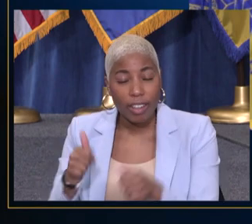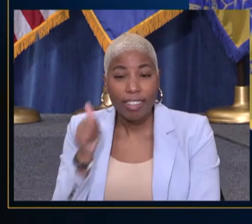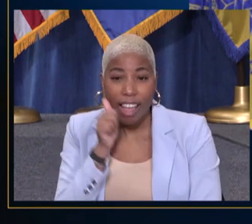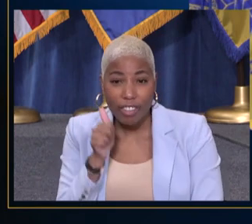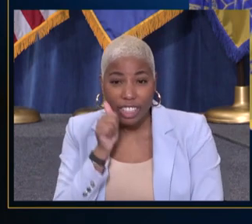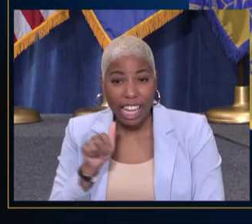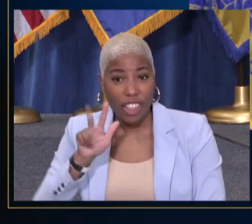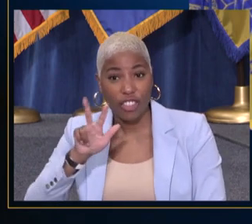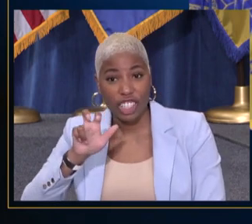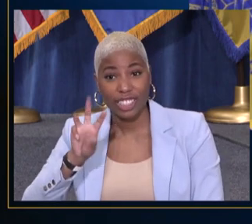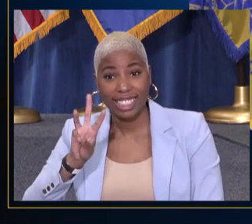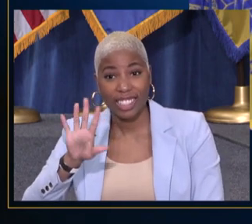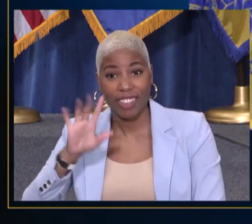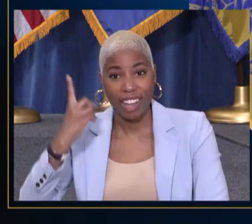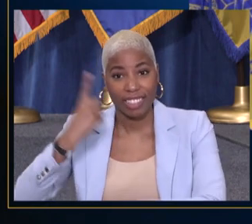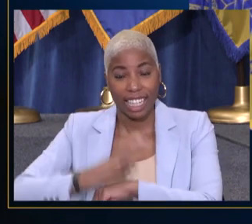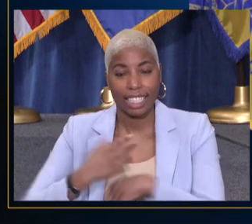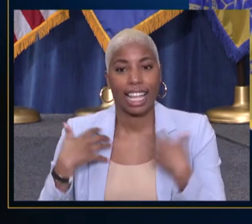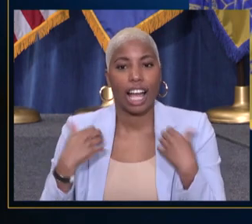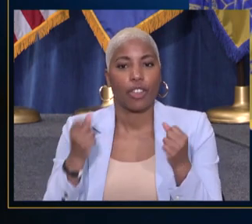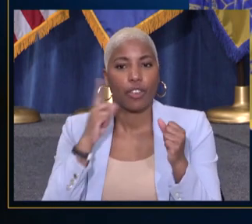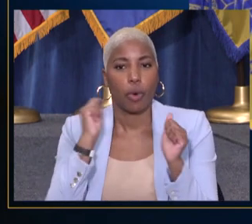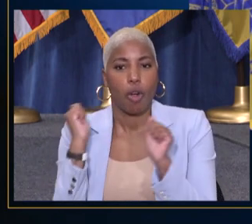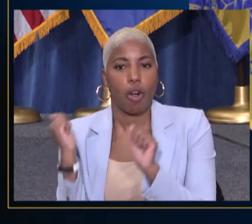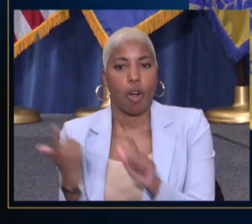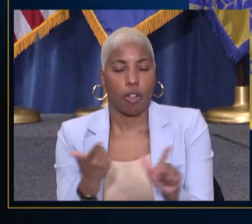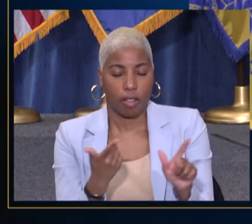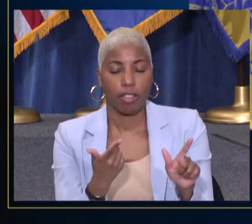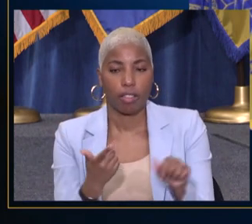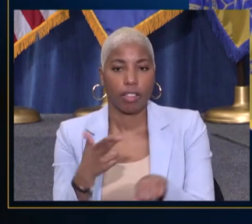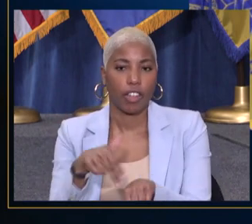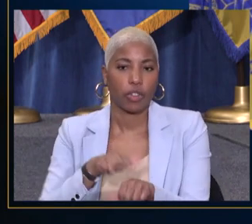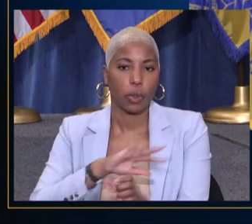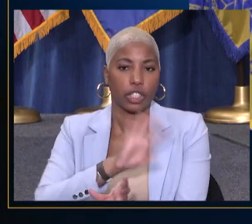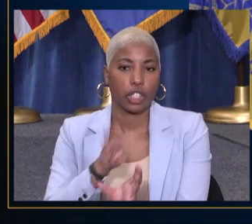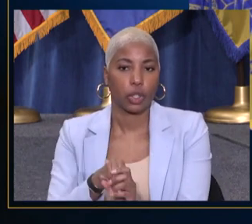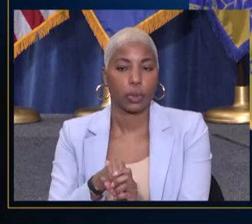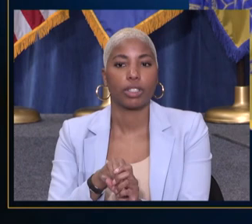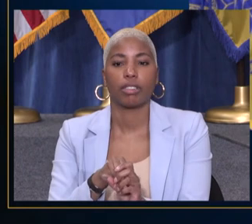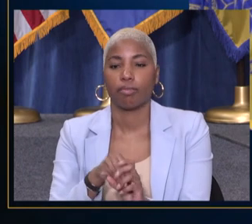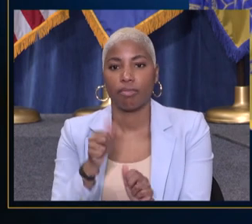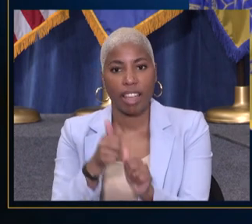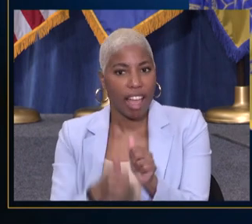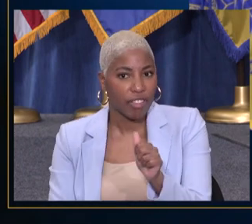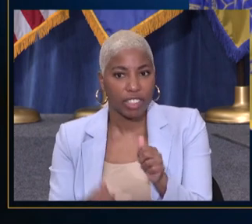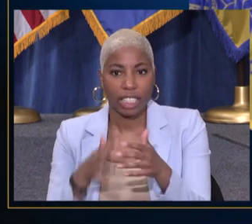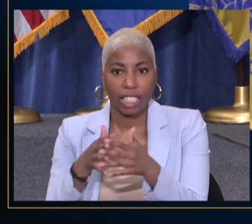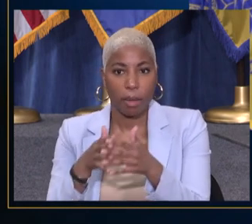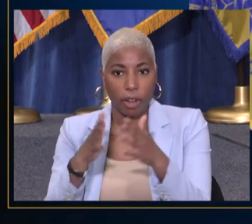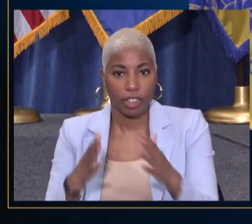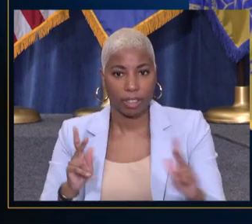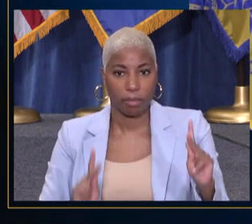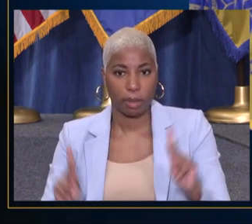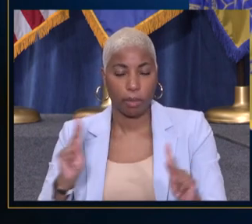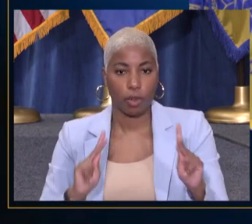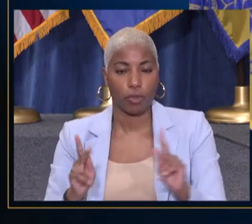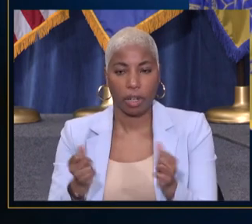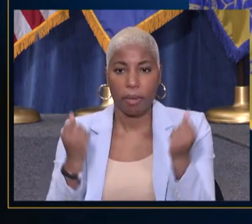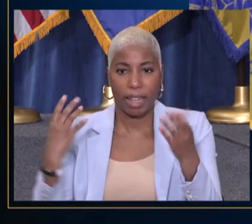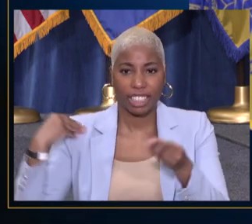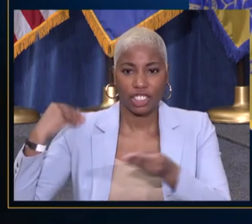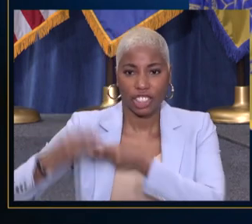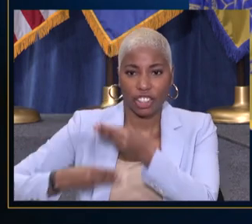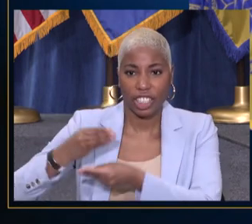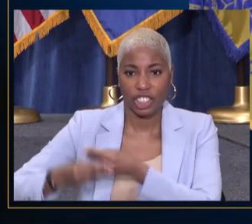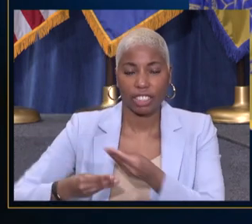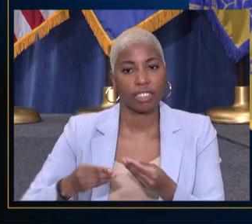days of the year, and that is celebrating health for all. And that, of course, includes every one of the Americans who has for many generations had to